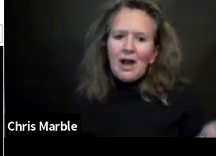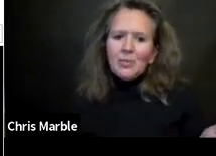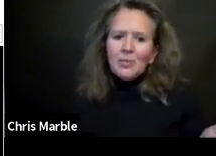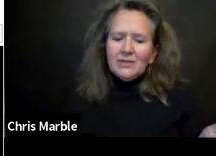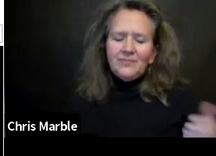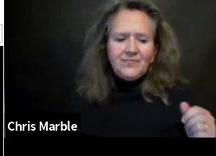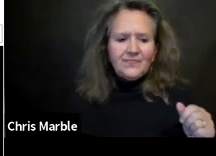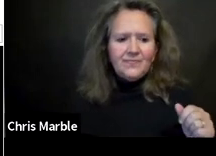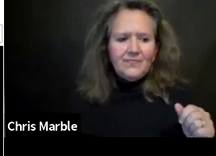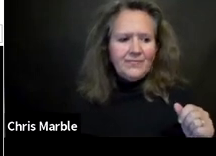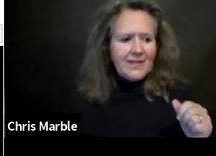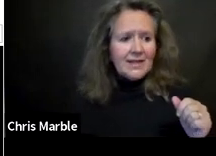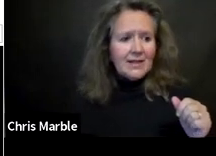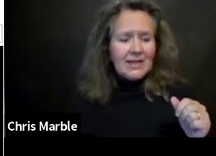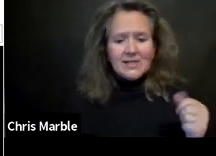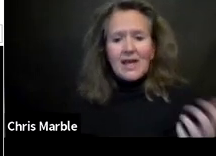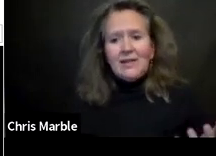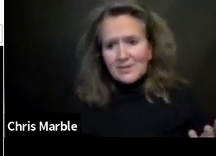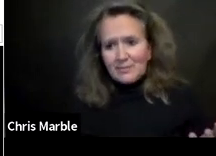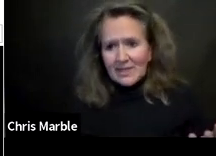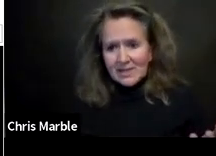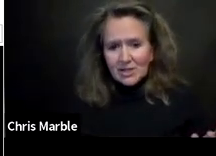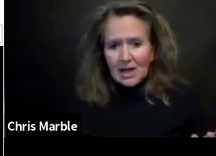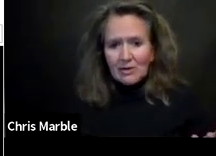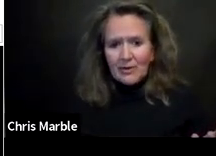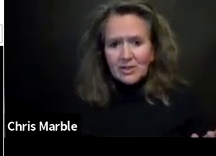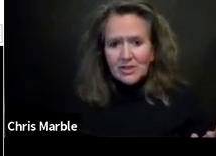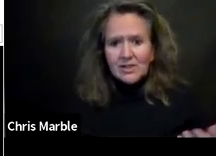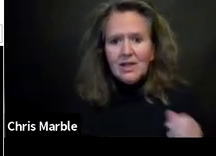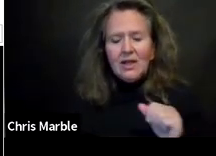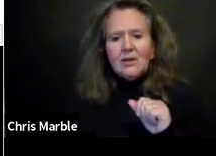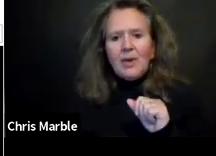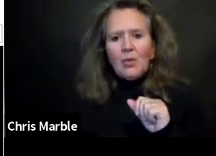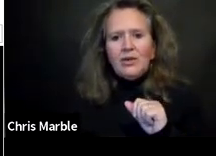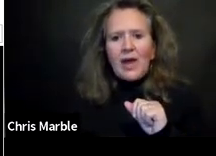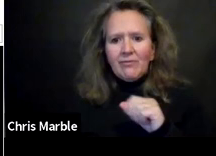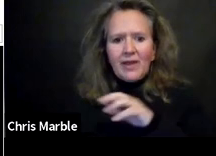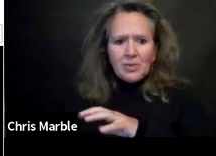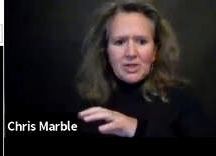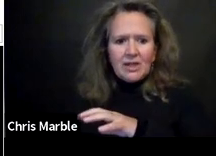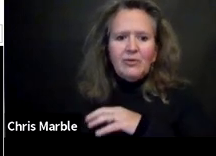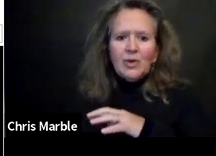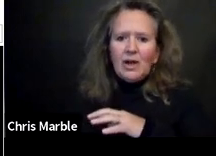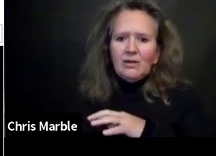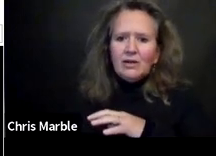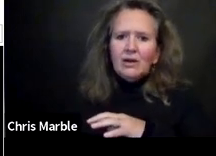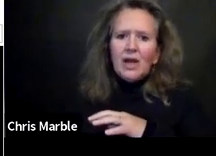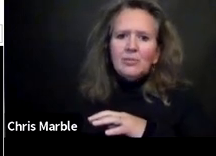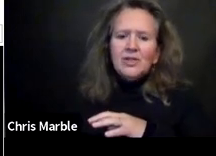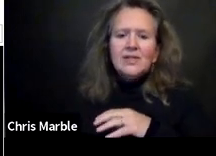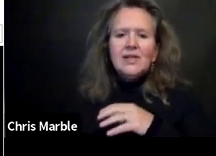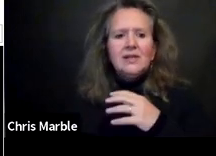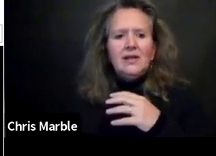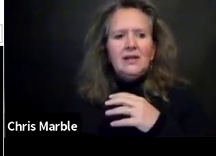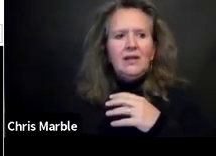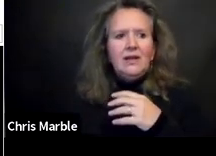captioning option because that is essentially how it functions. But when you have captioning, if you were to hire a CART